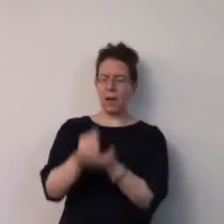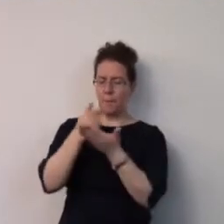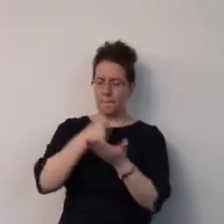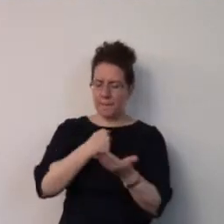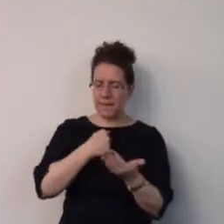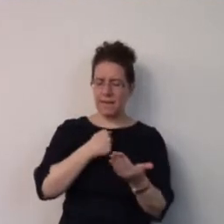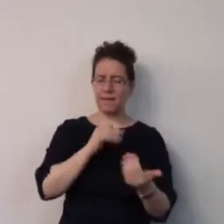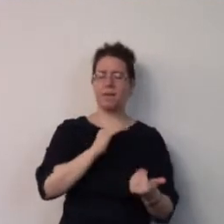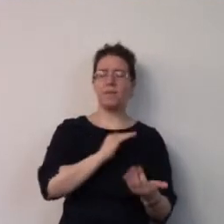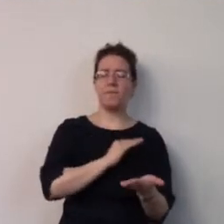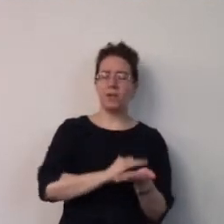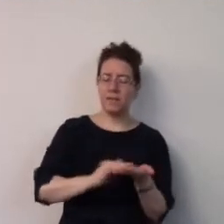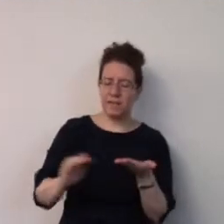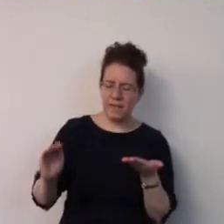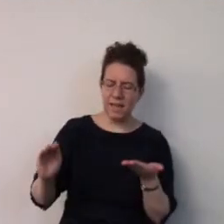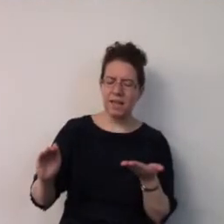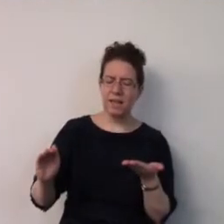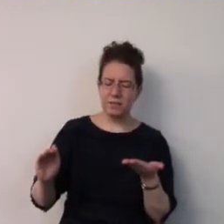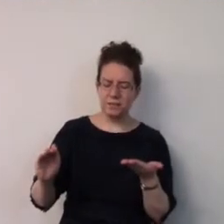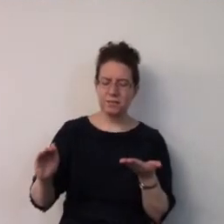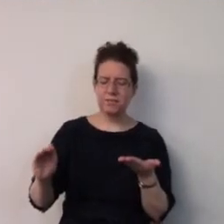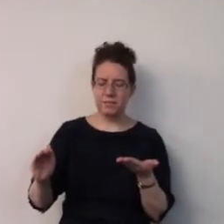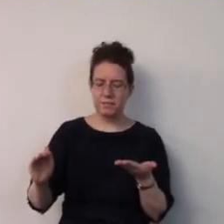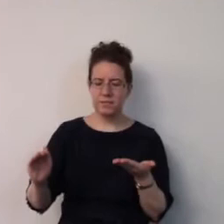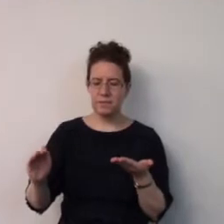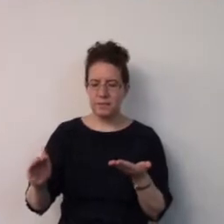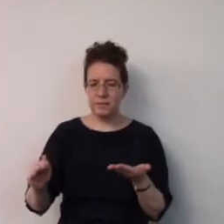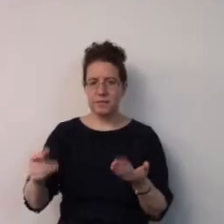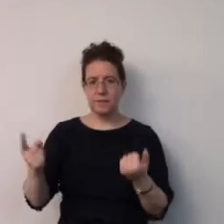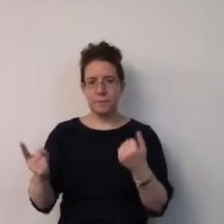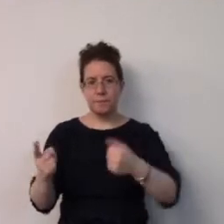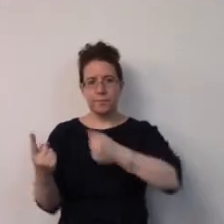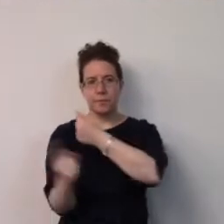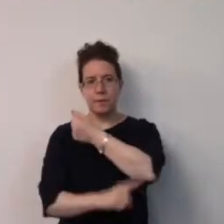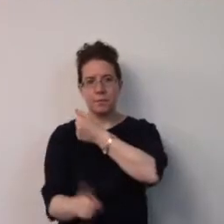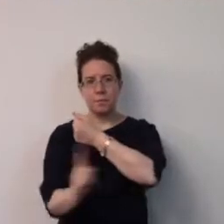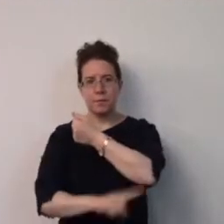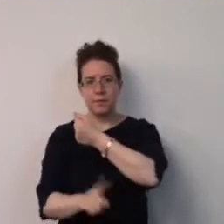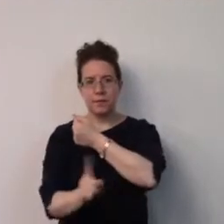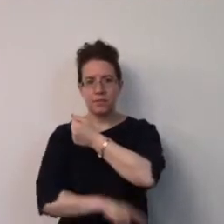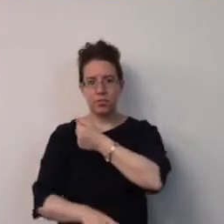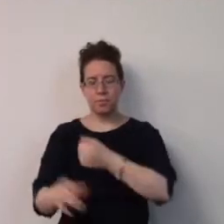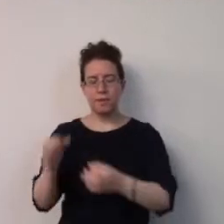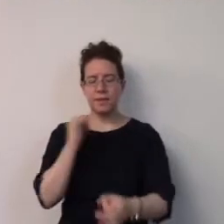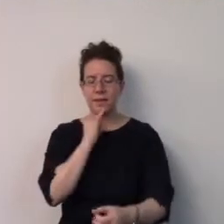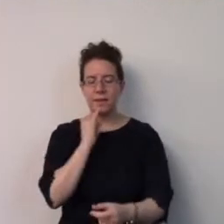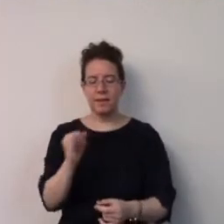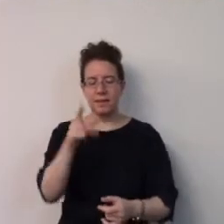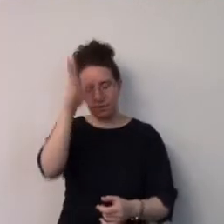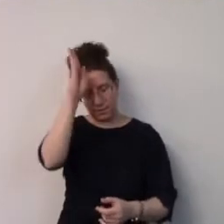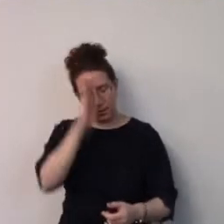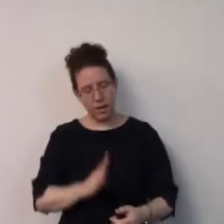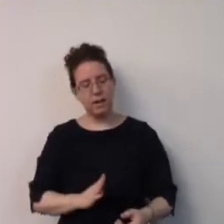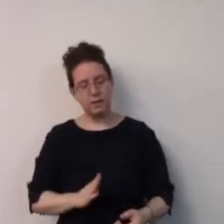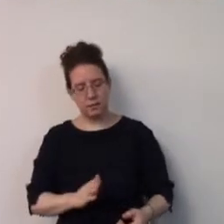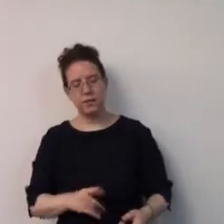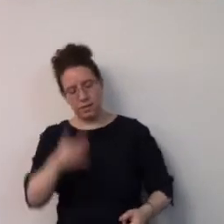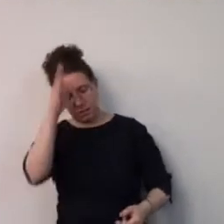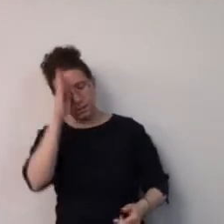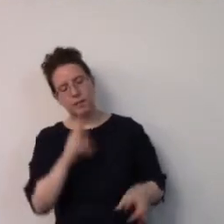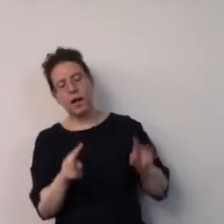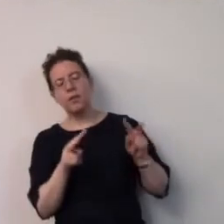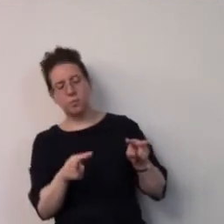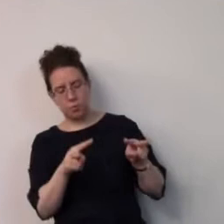He sees every racist act. He sees every murder. Murders proceed from the heart. Come on. It comes from all races. Sure. All colors.